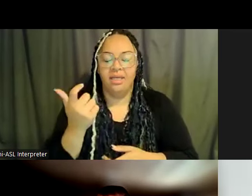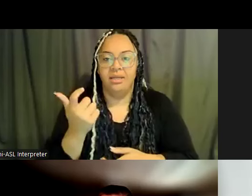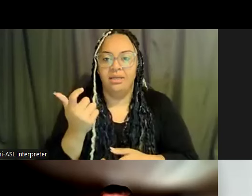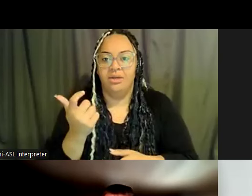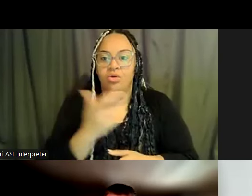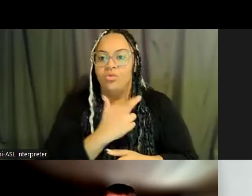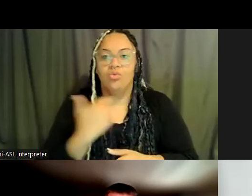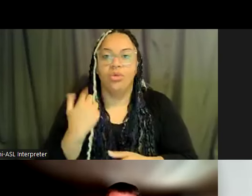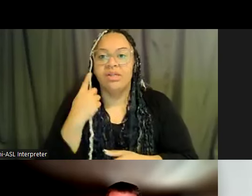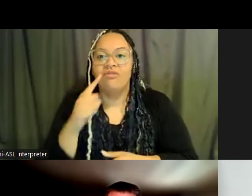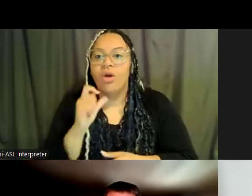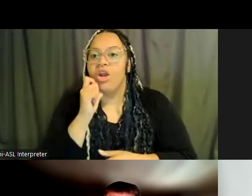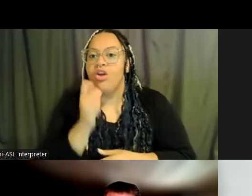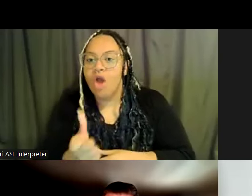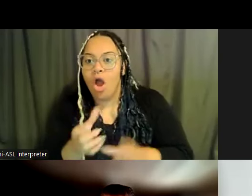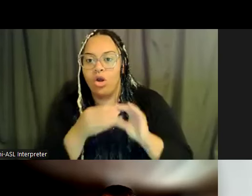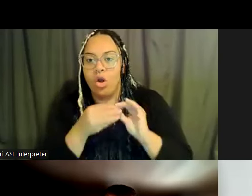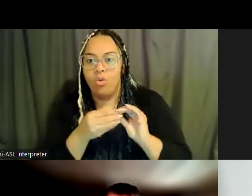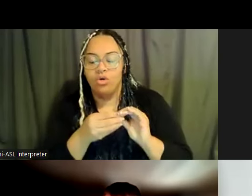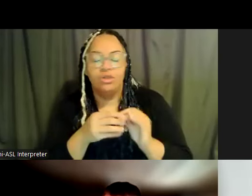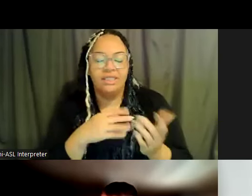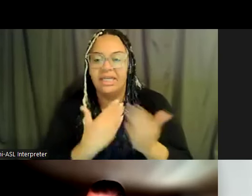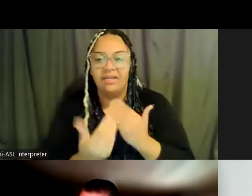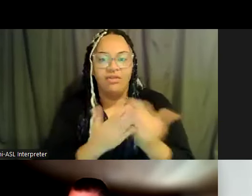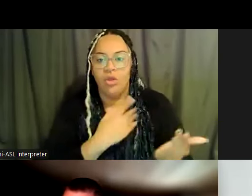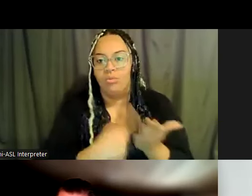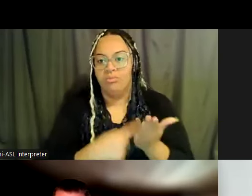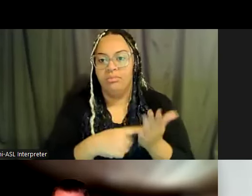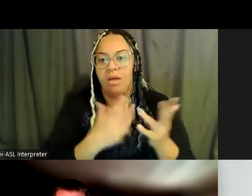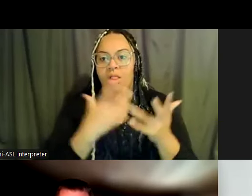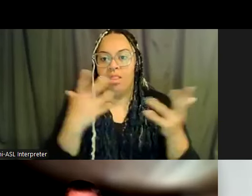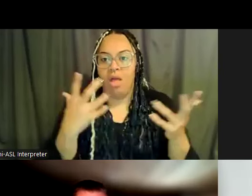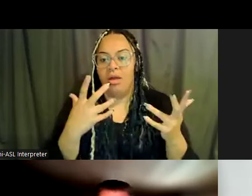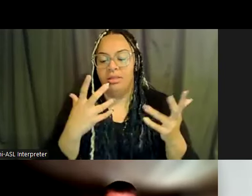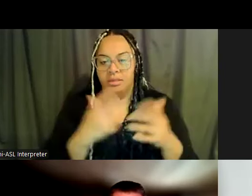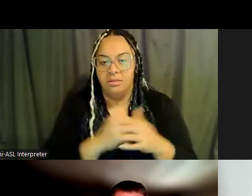non-owners, even though there's a lot of talk about gun safety. So, all right, sorry, on the next slide.